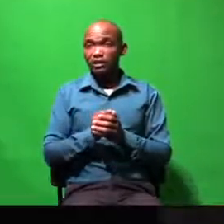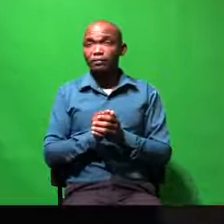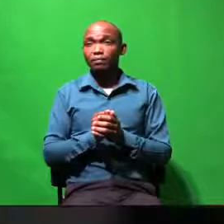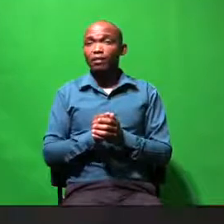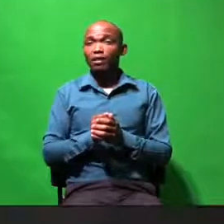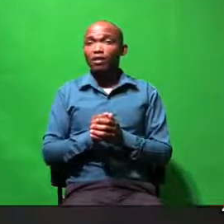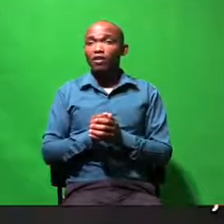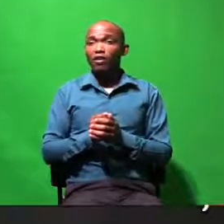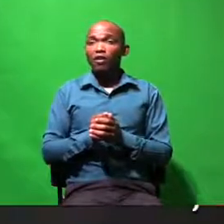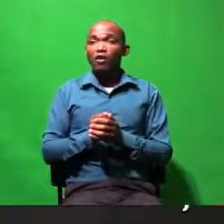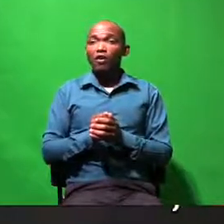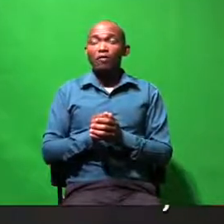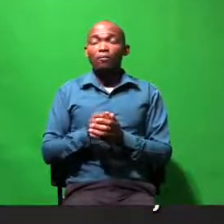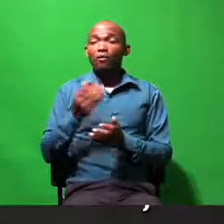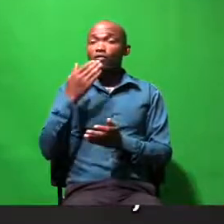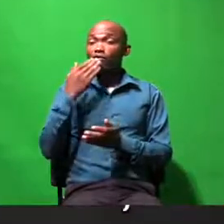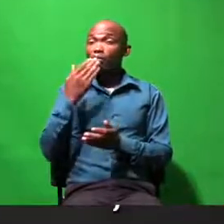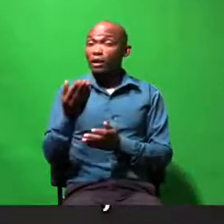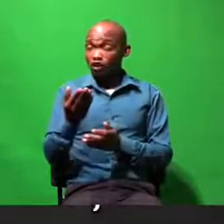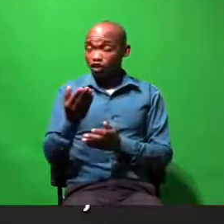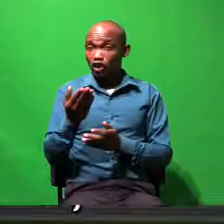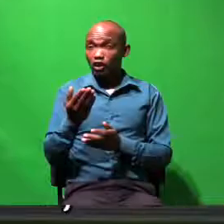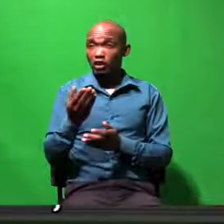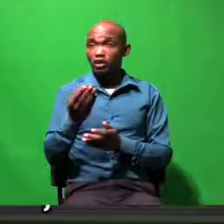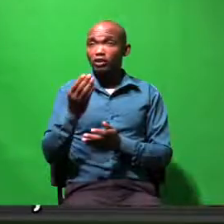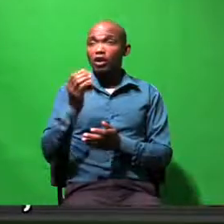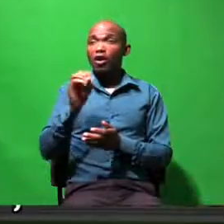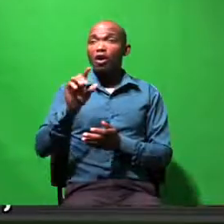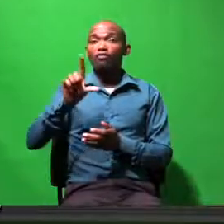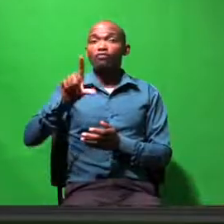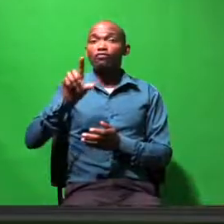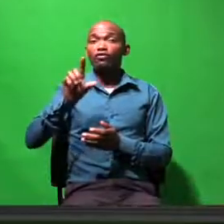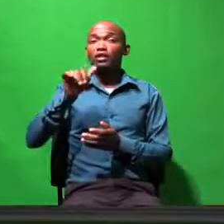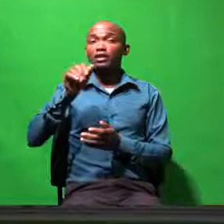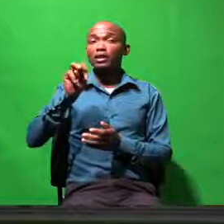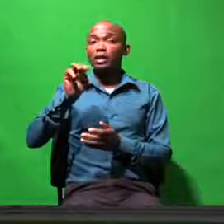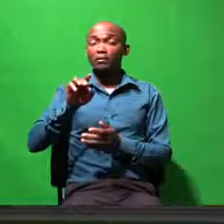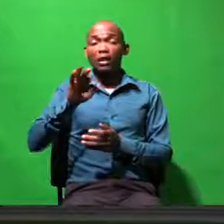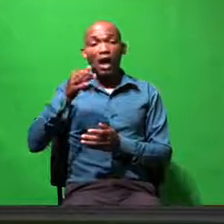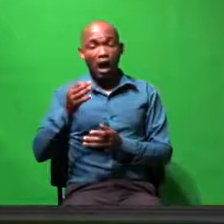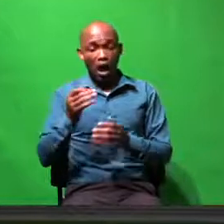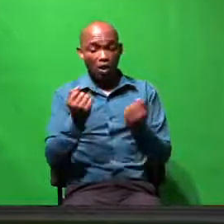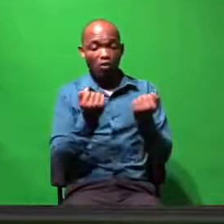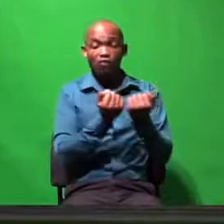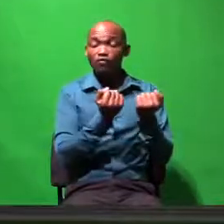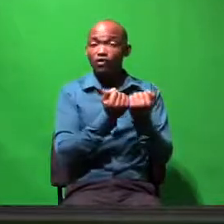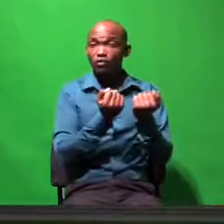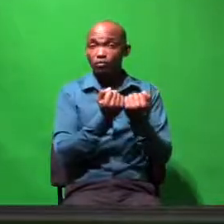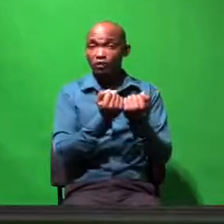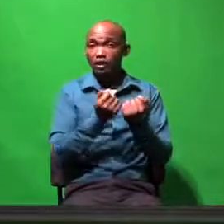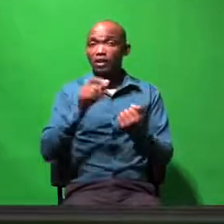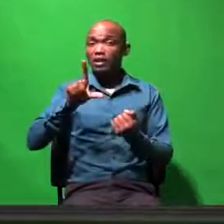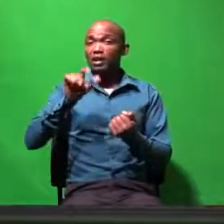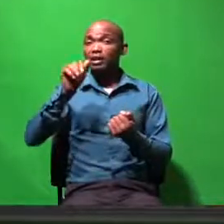formation of lymph. So we must and we should know how lymph is made in our